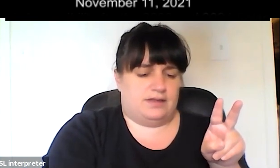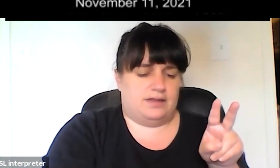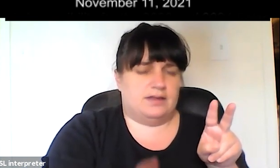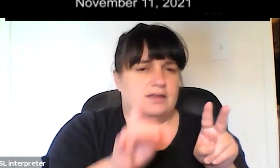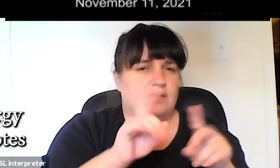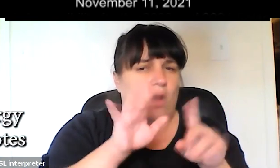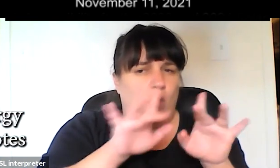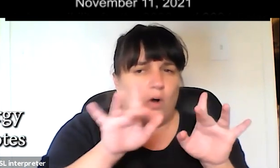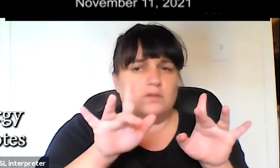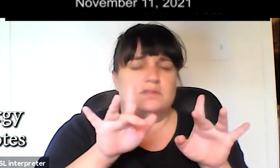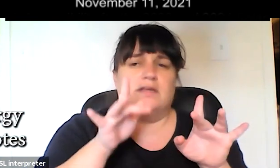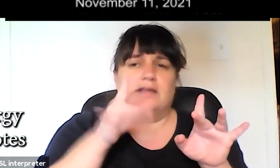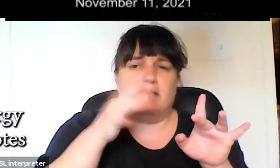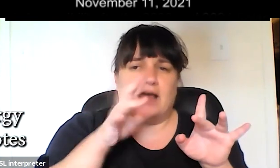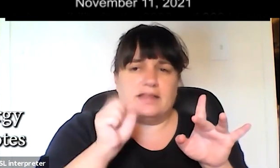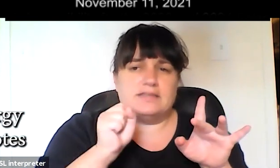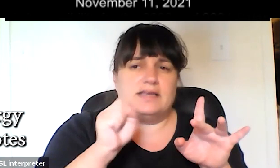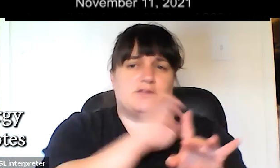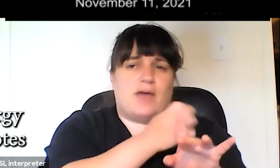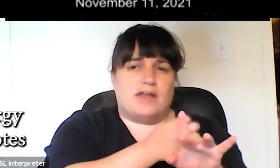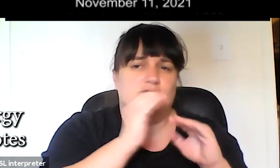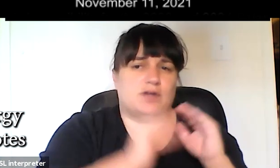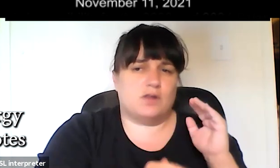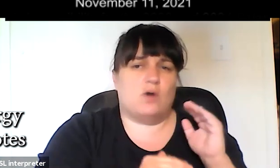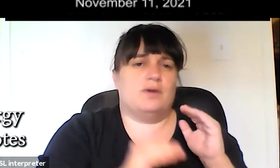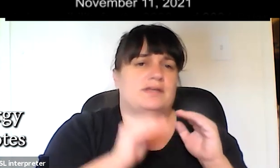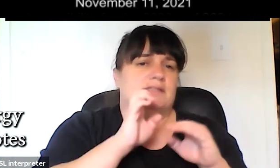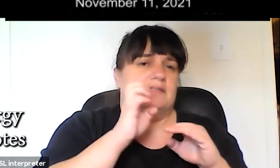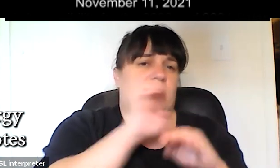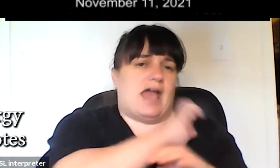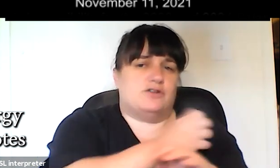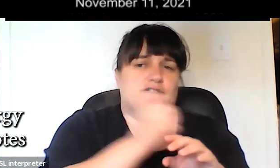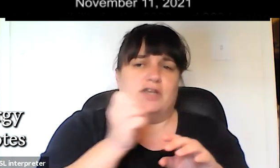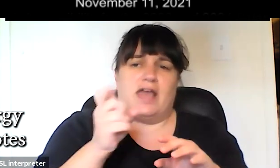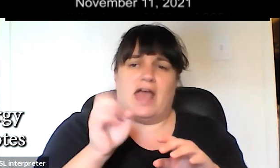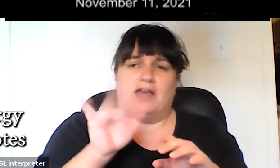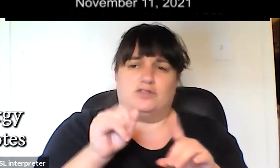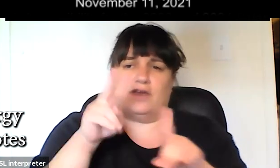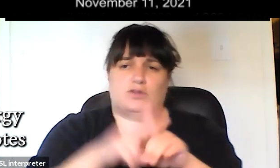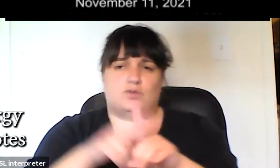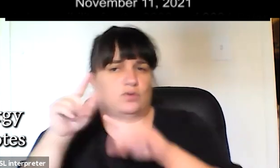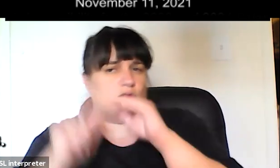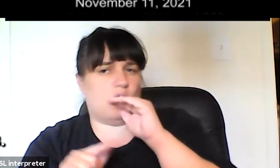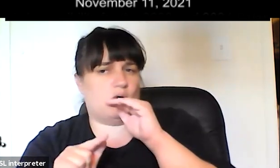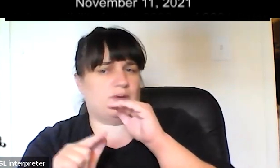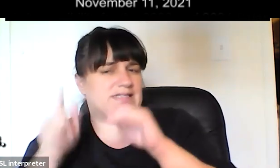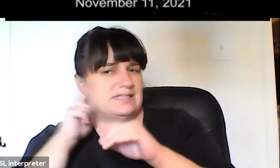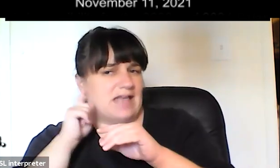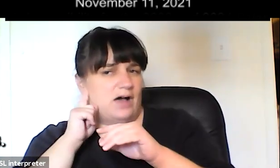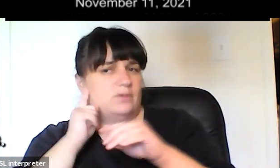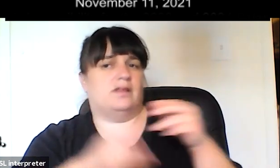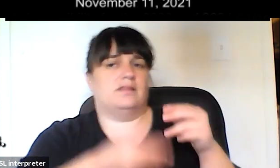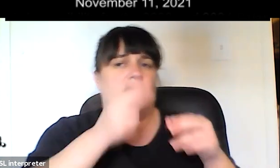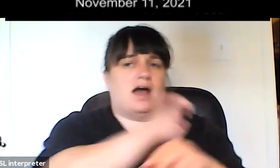galaxies have been color coded by energy, with the lowest energy X-ray being assigned to the lowest notes and the highest